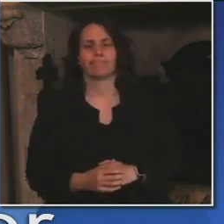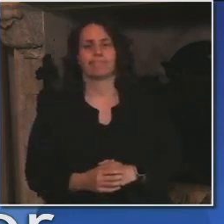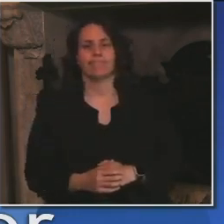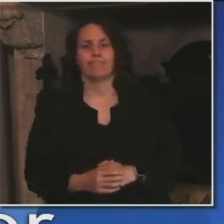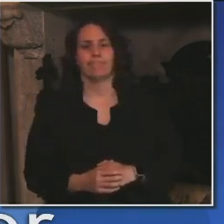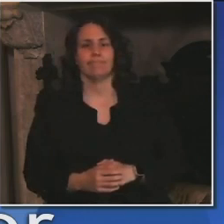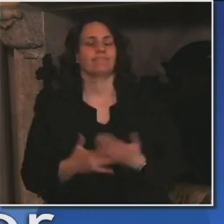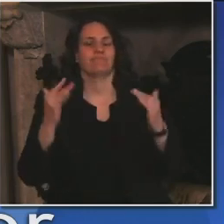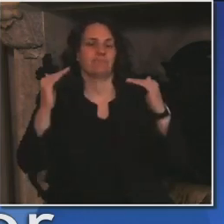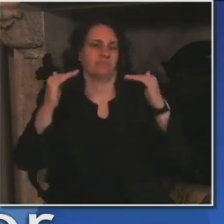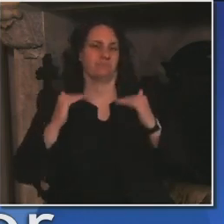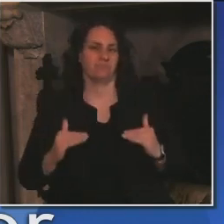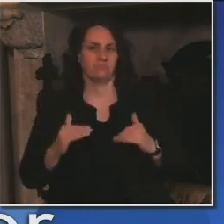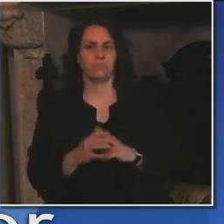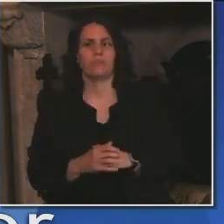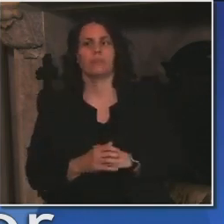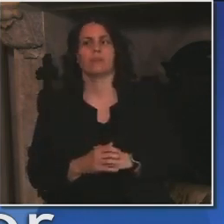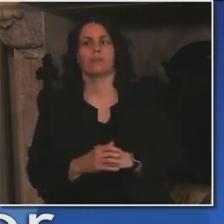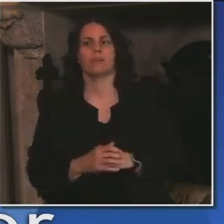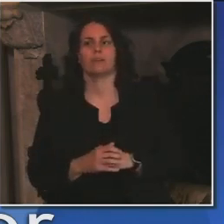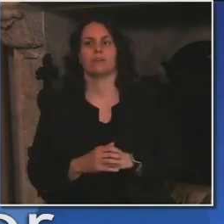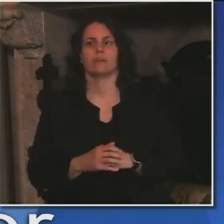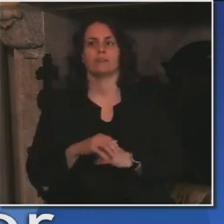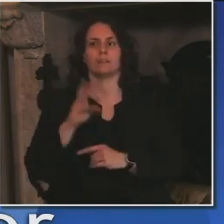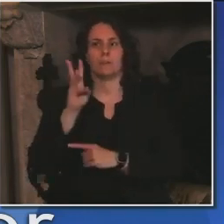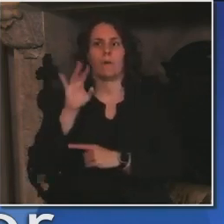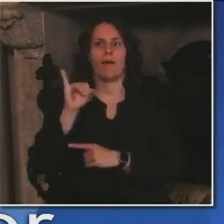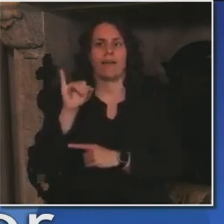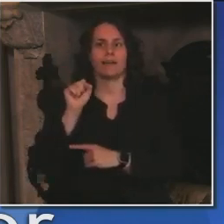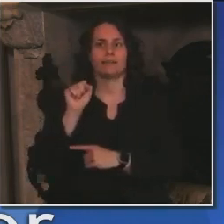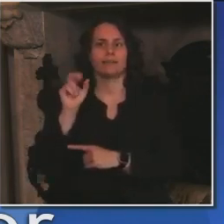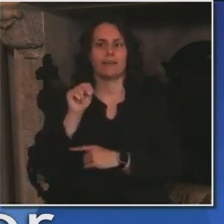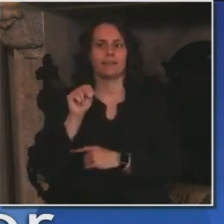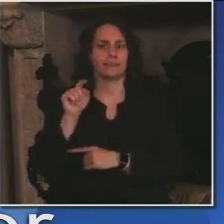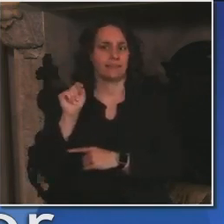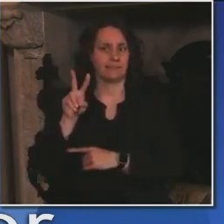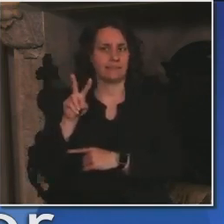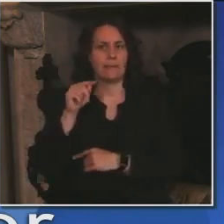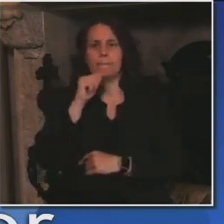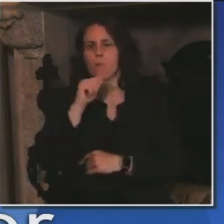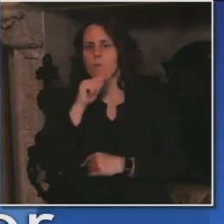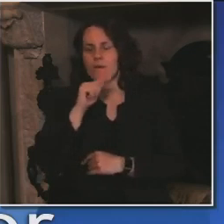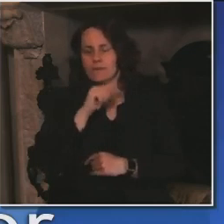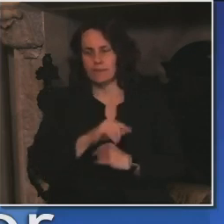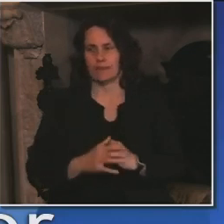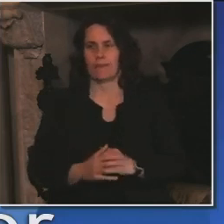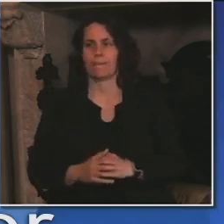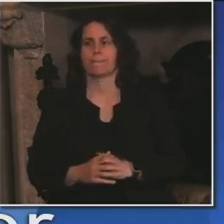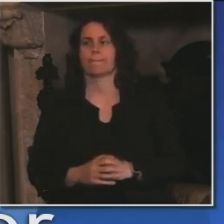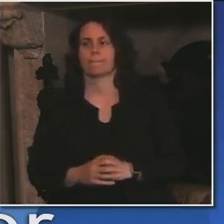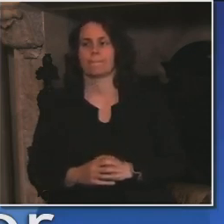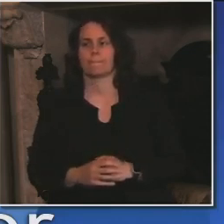Okay, we'll move on then to WISN-TV in Milwaukee. WISN.